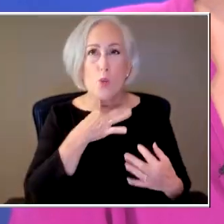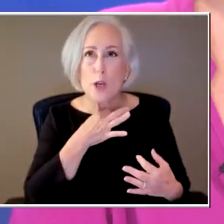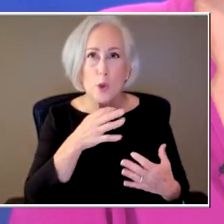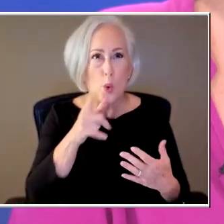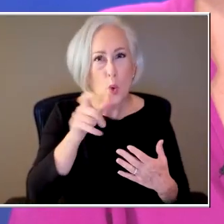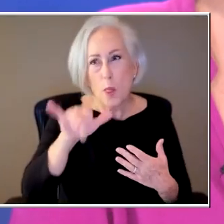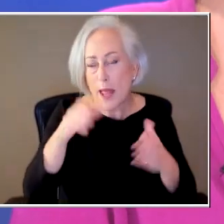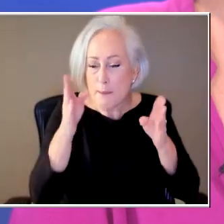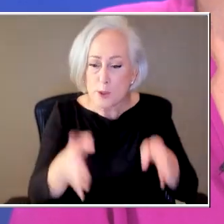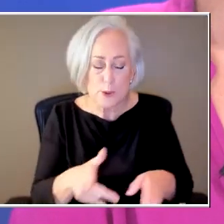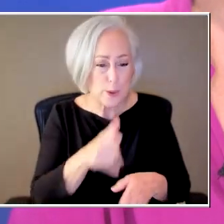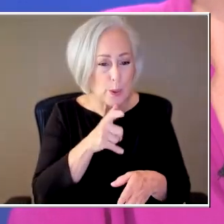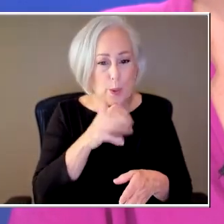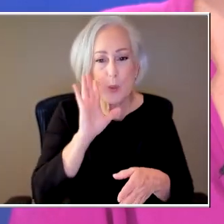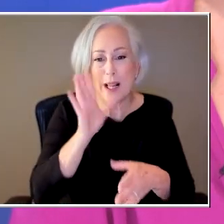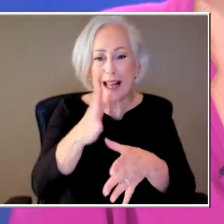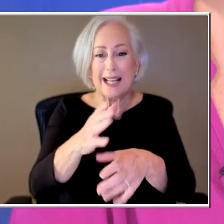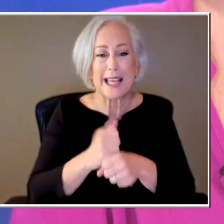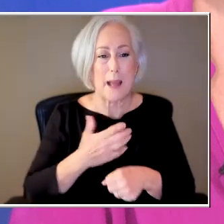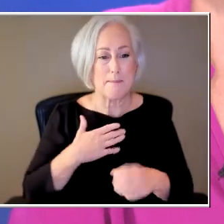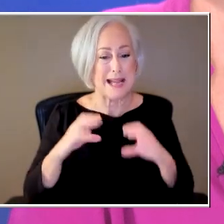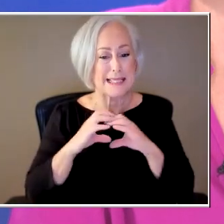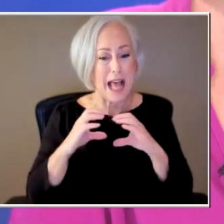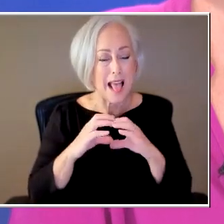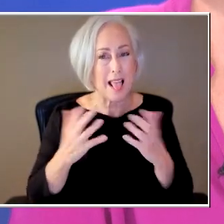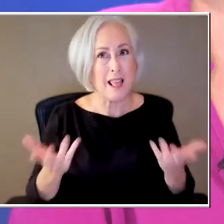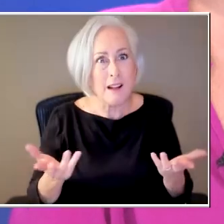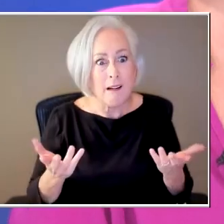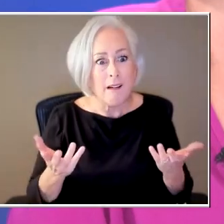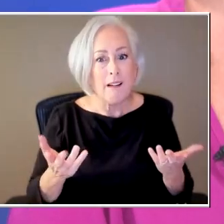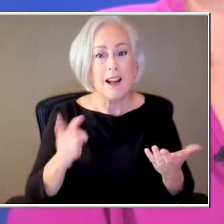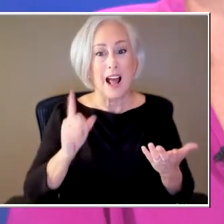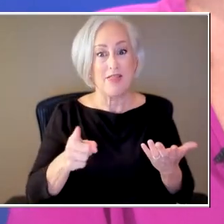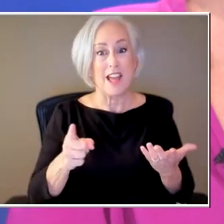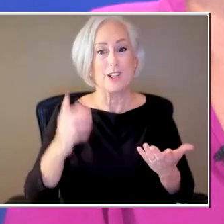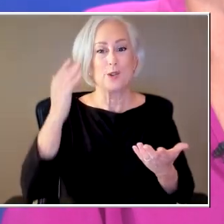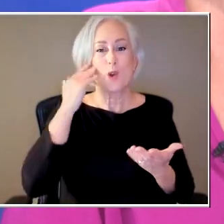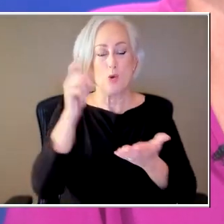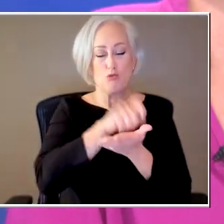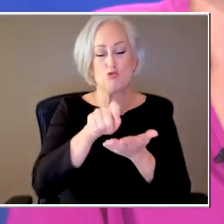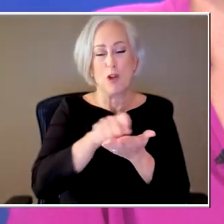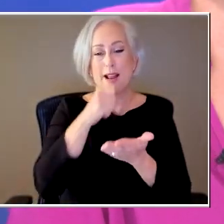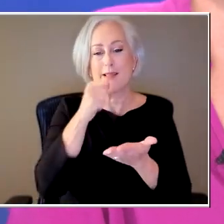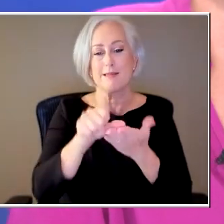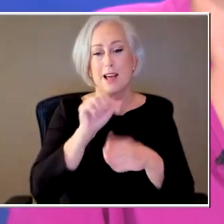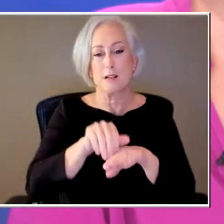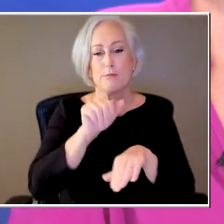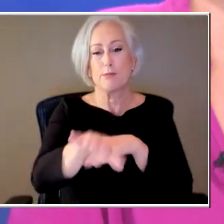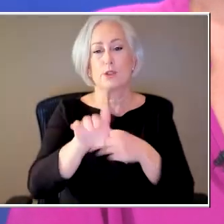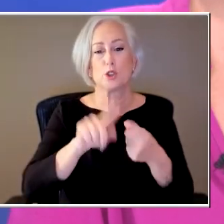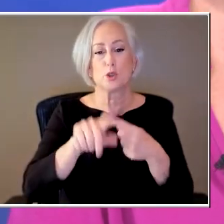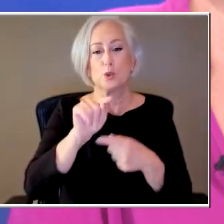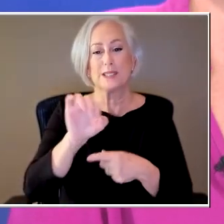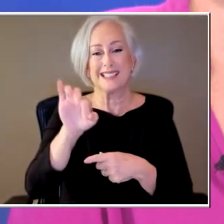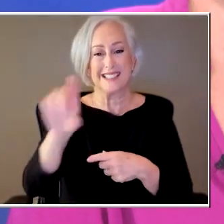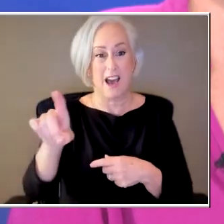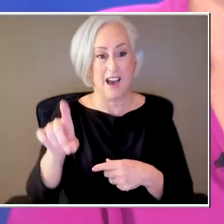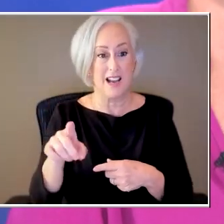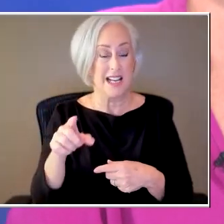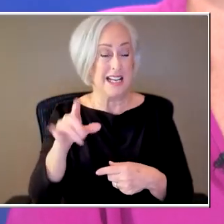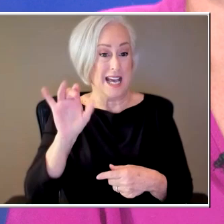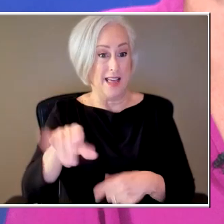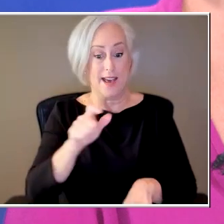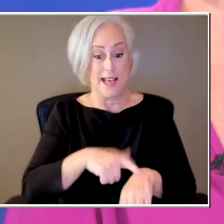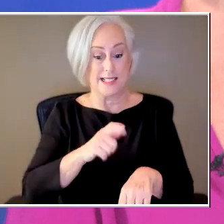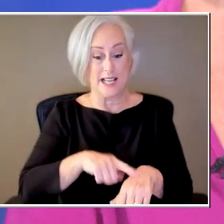that's going to be getting my cells? And so you knew enough, though, to write this letter to Todd. So you didn't know it at the time, but Todd